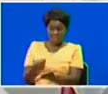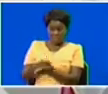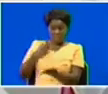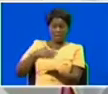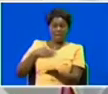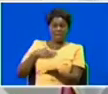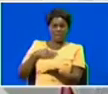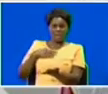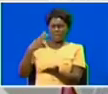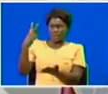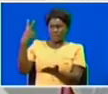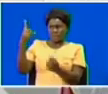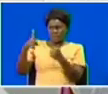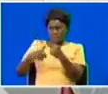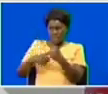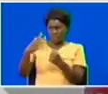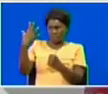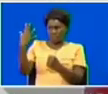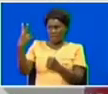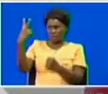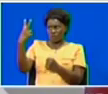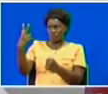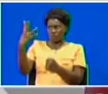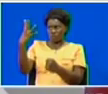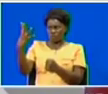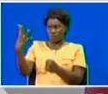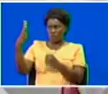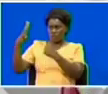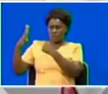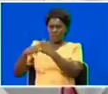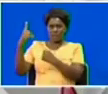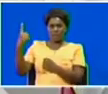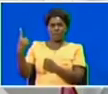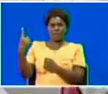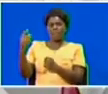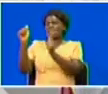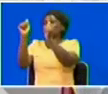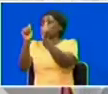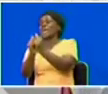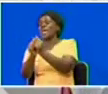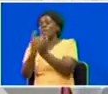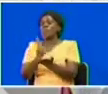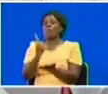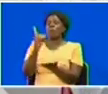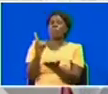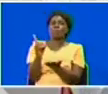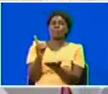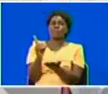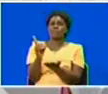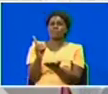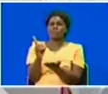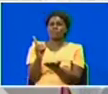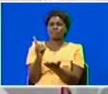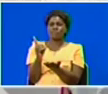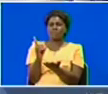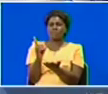much. 652-451. 652. As little as 10 bob. As 10 bob. And guess what? Between 10 and 30 shillings, there's zero charges. My mom has